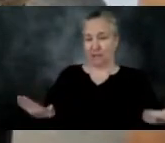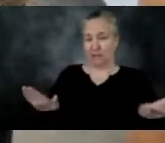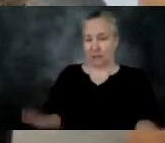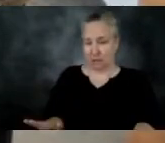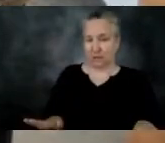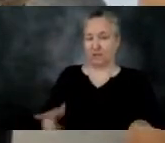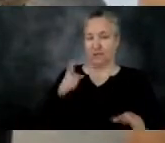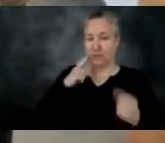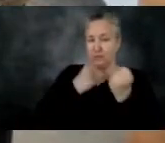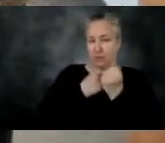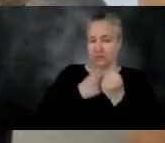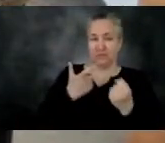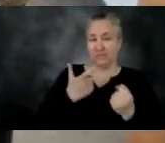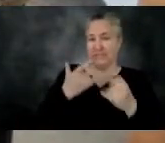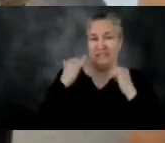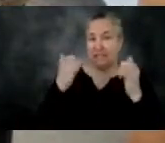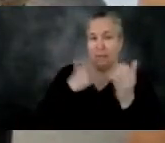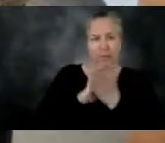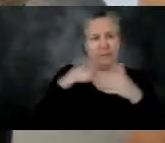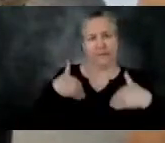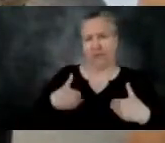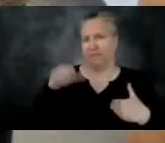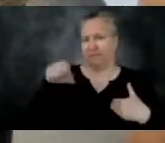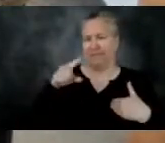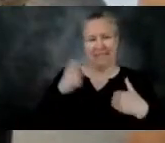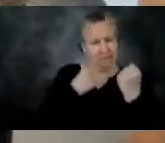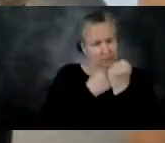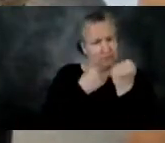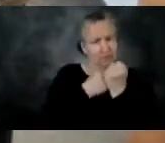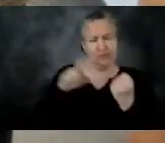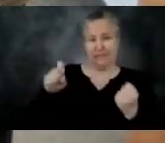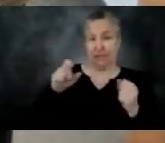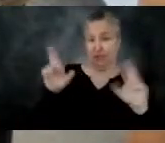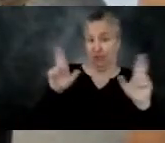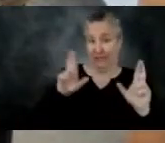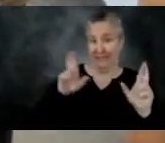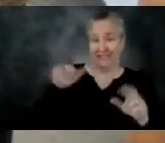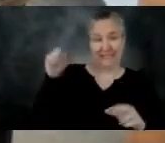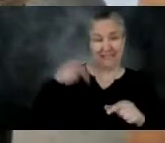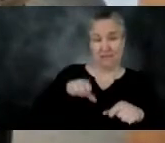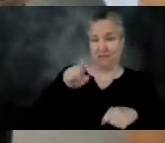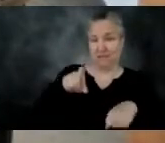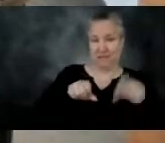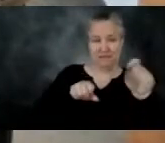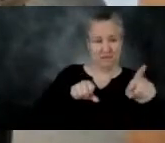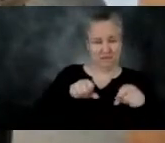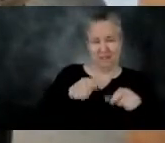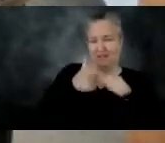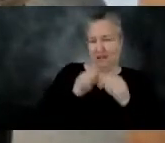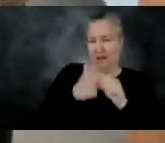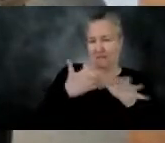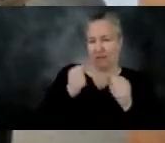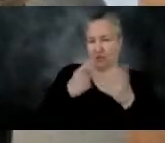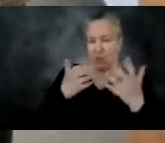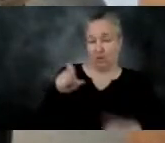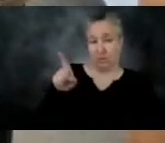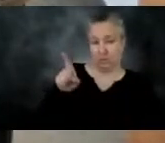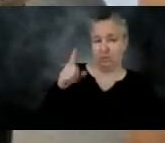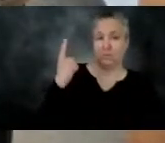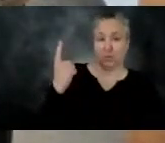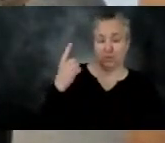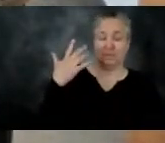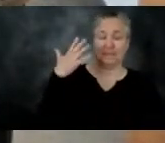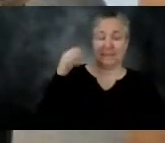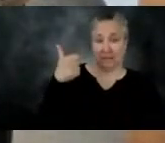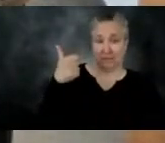chair. It's okay. I do it all the time. We need that support. But here we go. 10 kicks of your intensity. Ready? Kick and